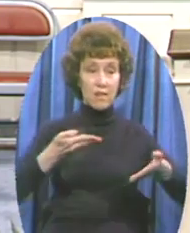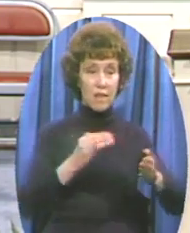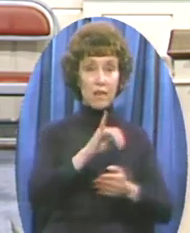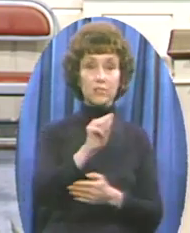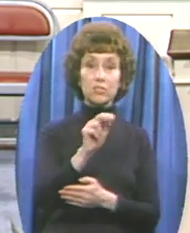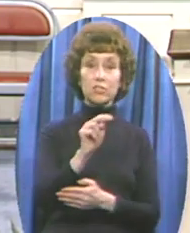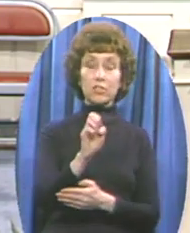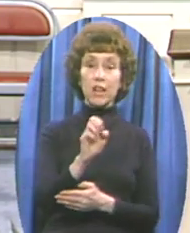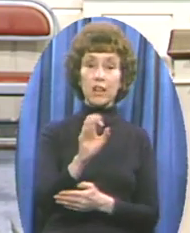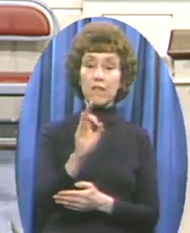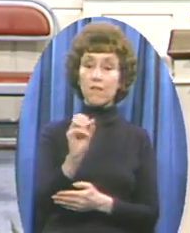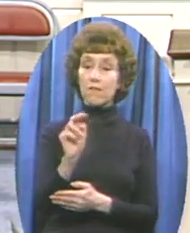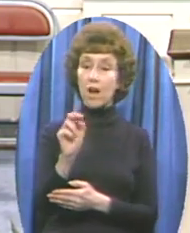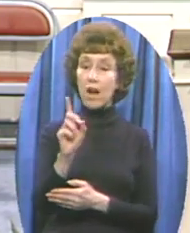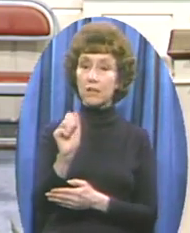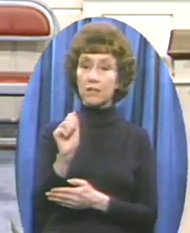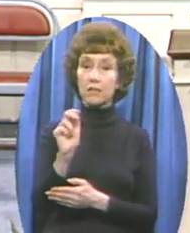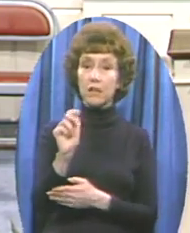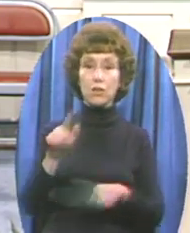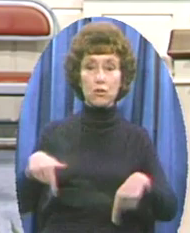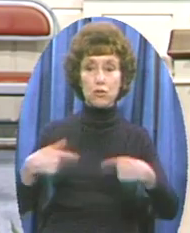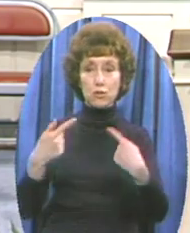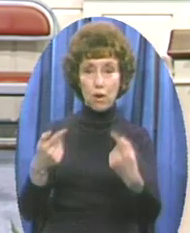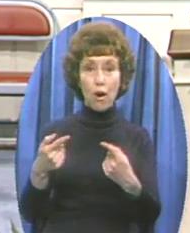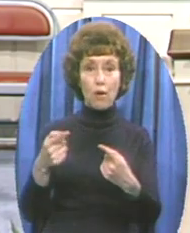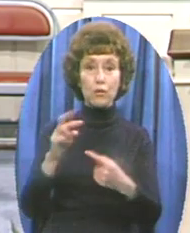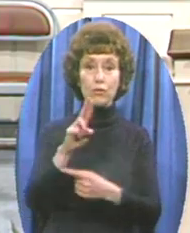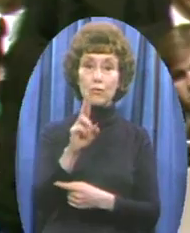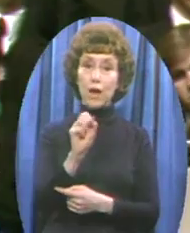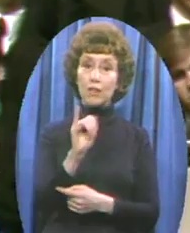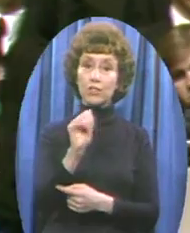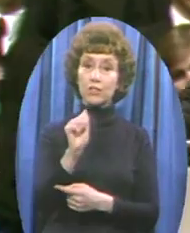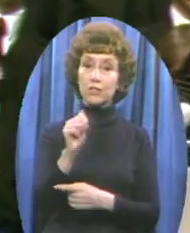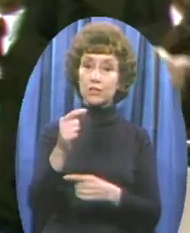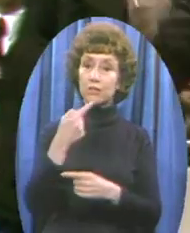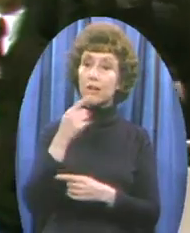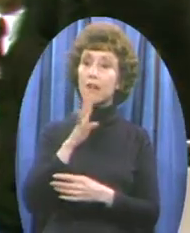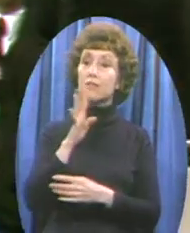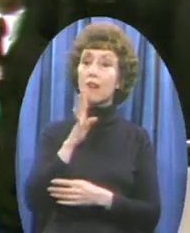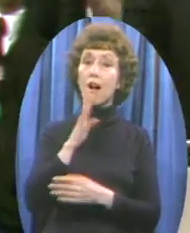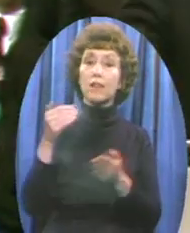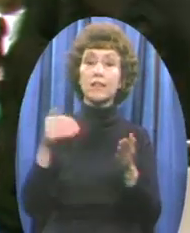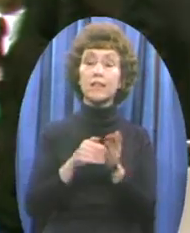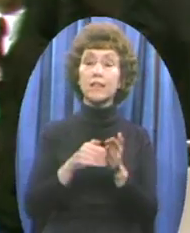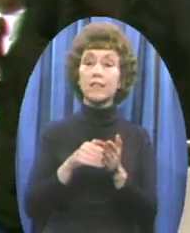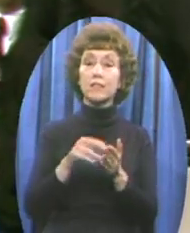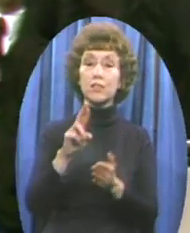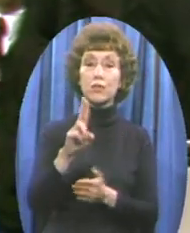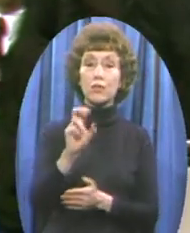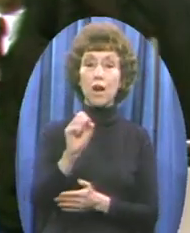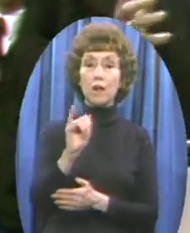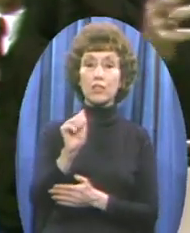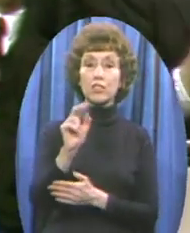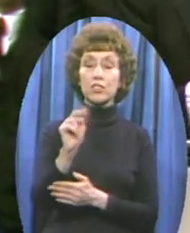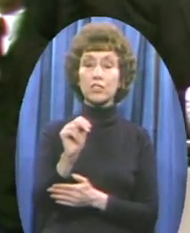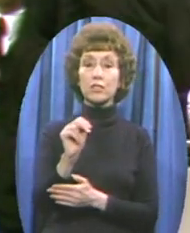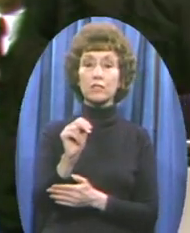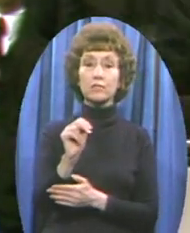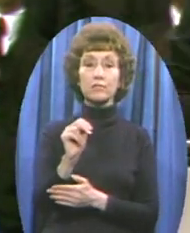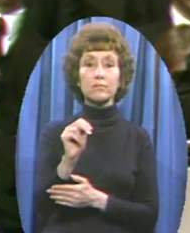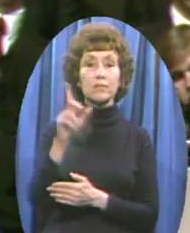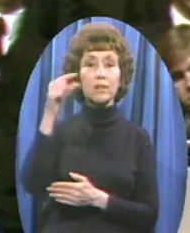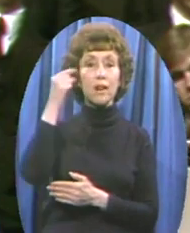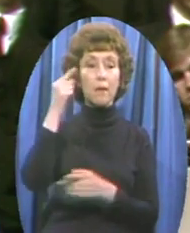government what she comes here and says about ours. You let Betty Friedan and Gloria Steinem and others